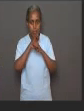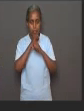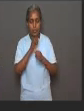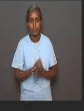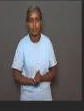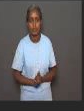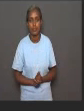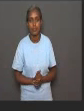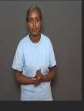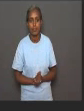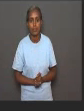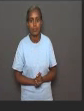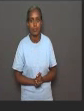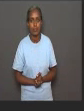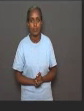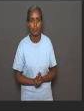Time's up!